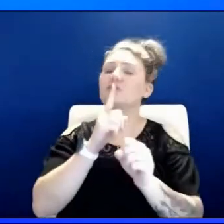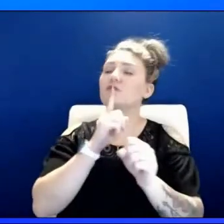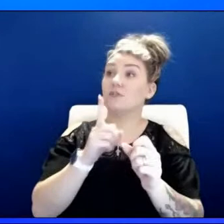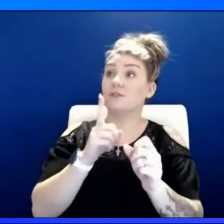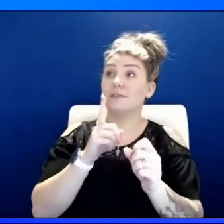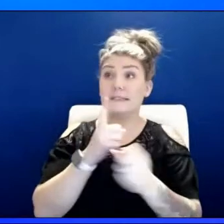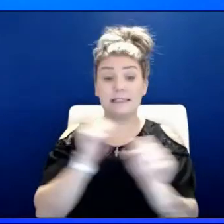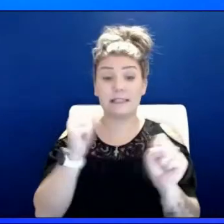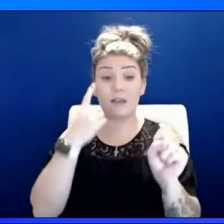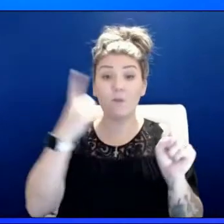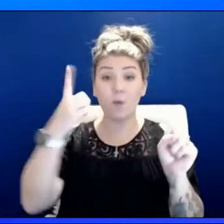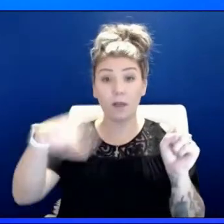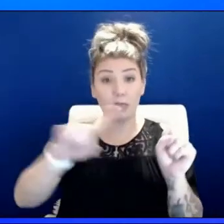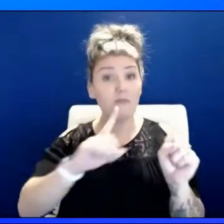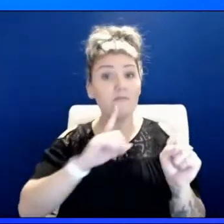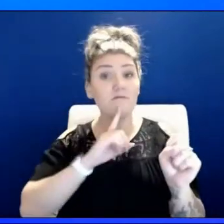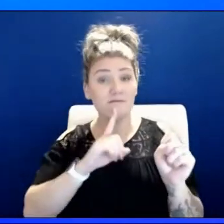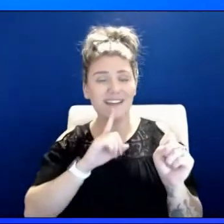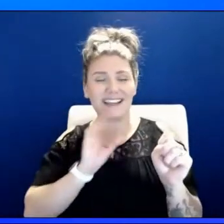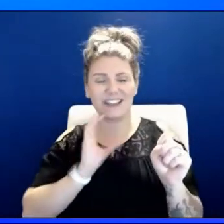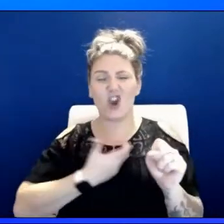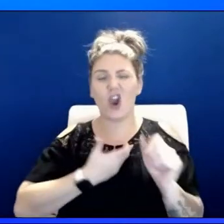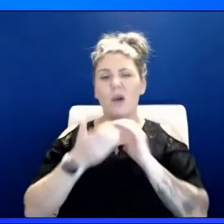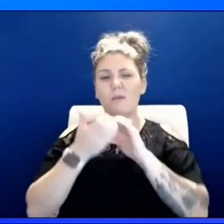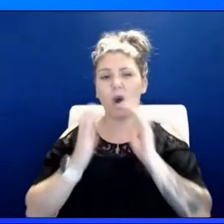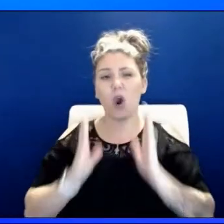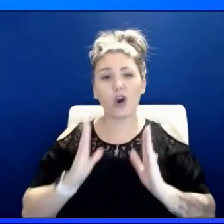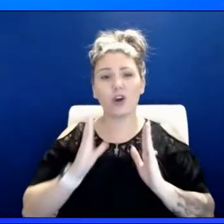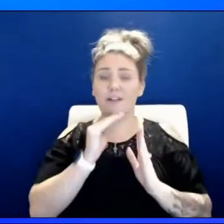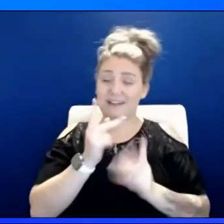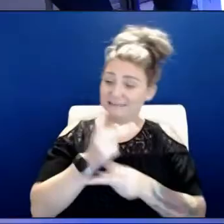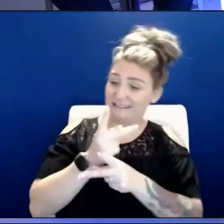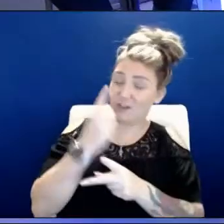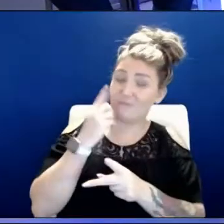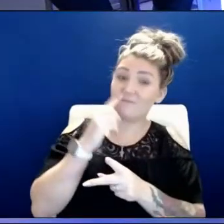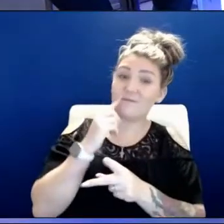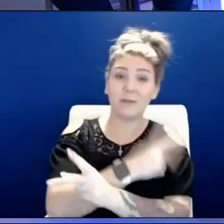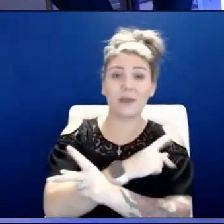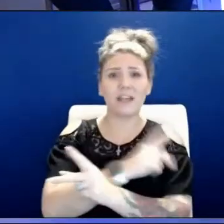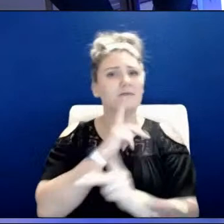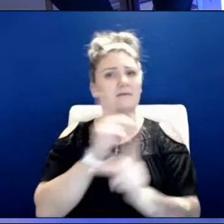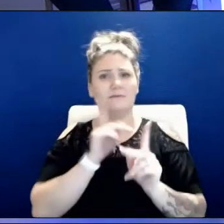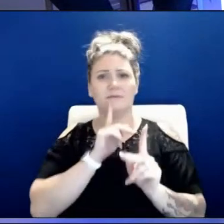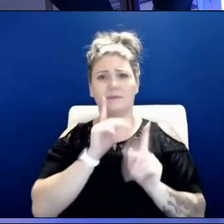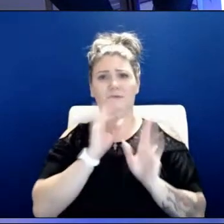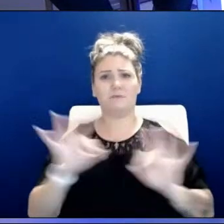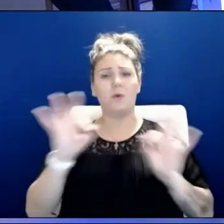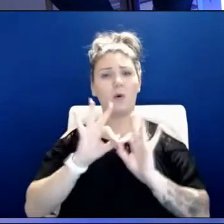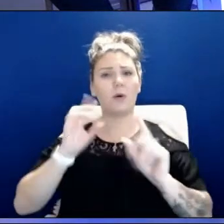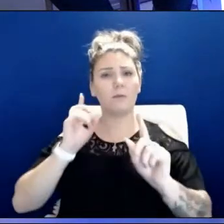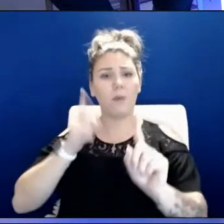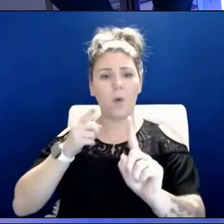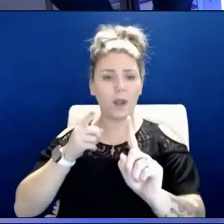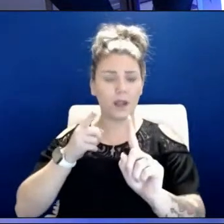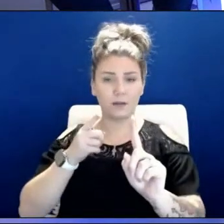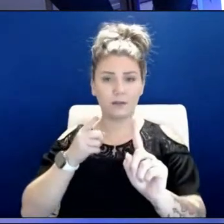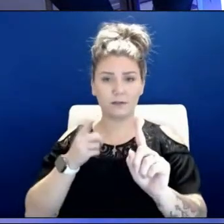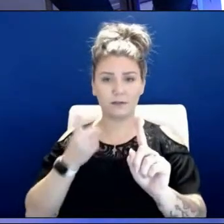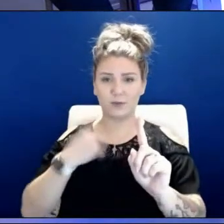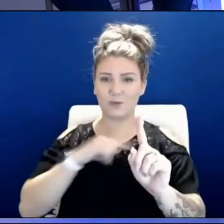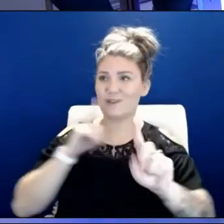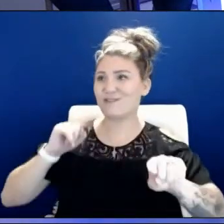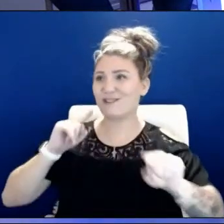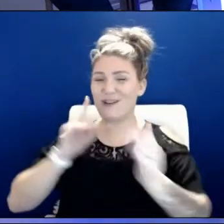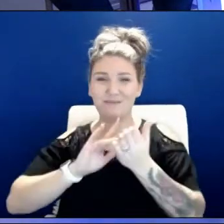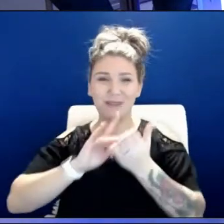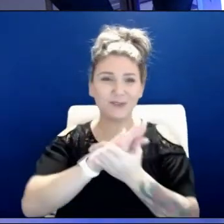So they're, again, our partner in caring for our patients. And I think this is such an important point, and this is why we go to medical school, or we go to